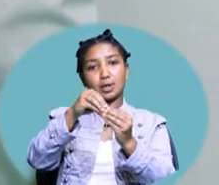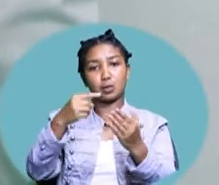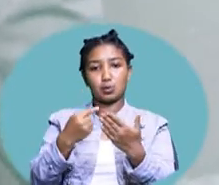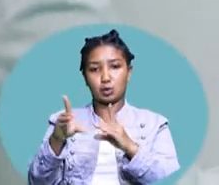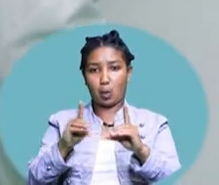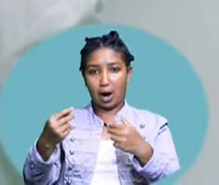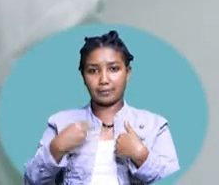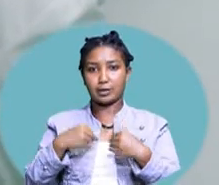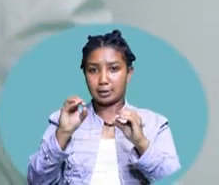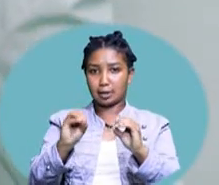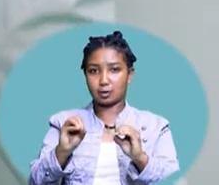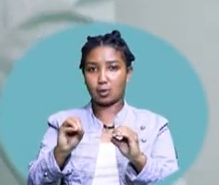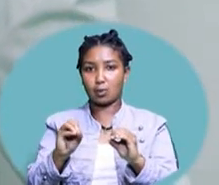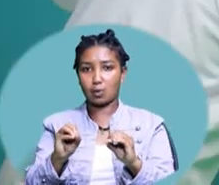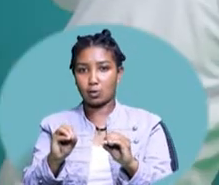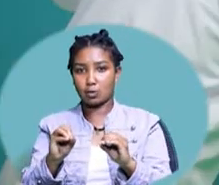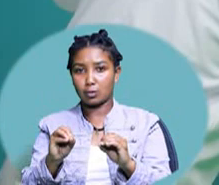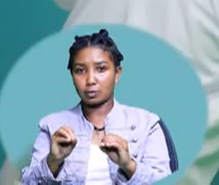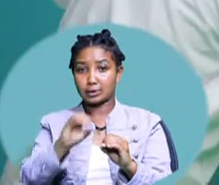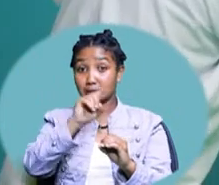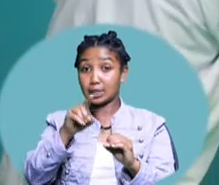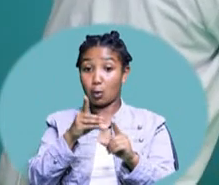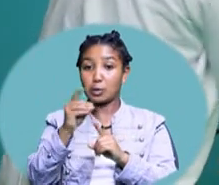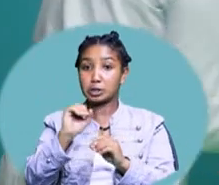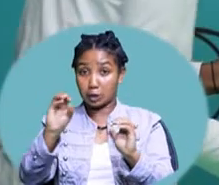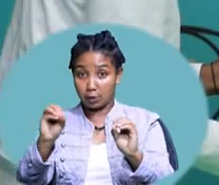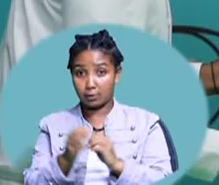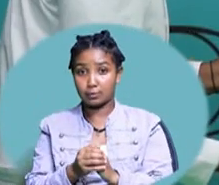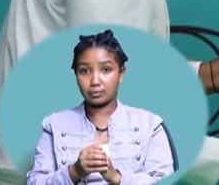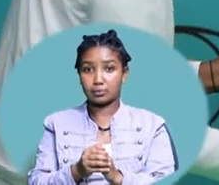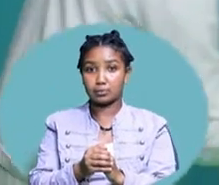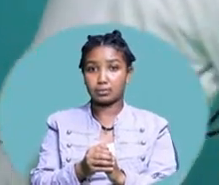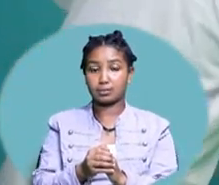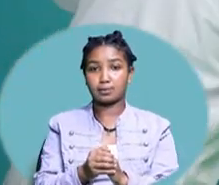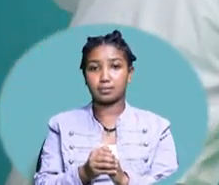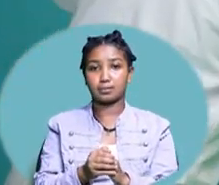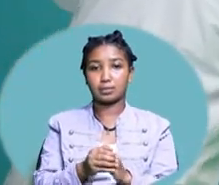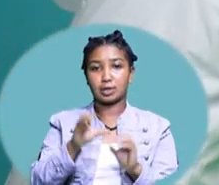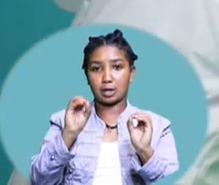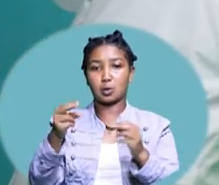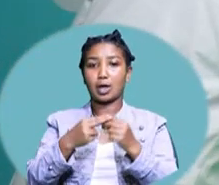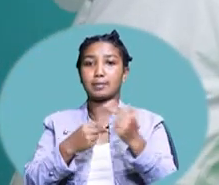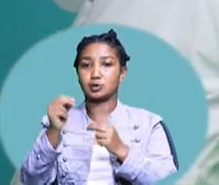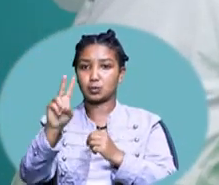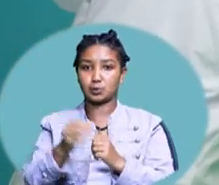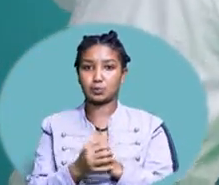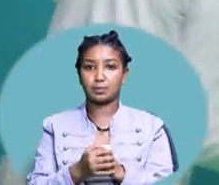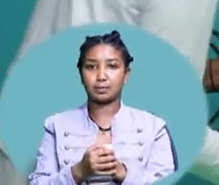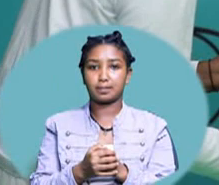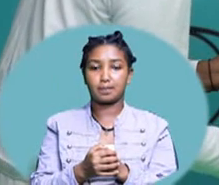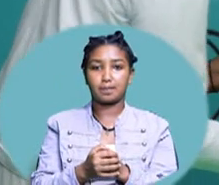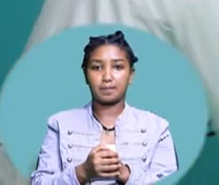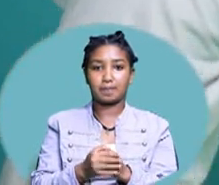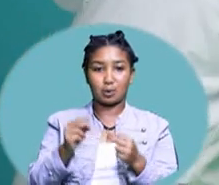6 multiplied with 4 plus. Here we do have the 0 component is 0, the z component is 0.